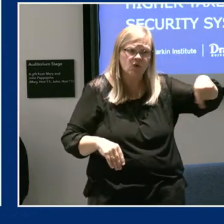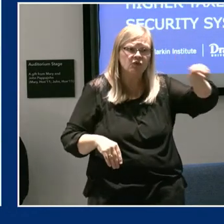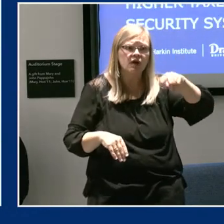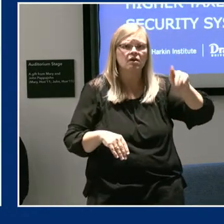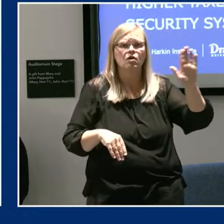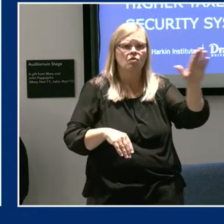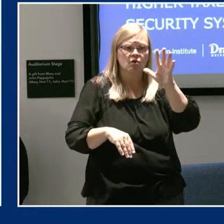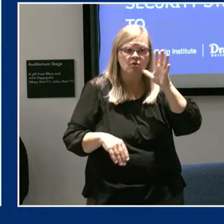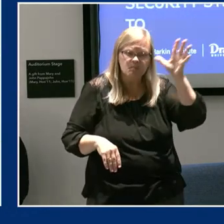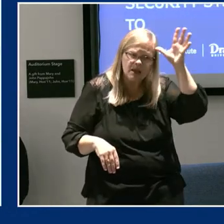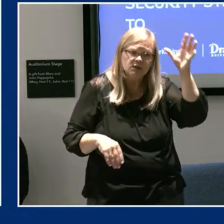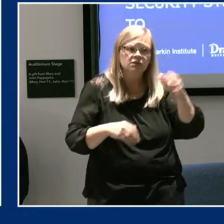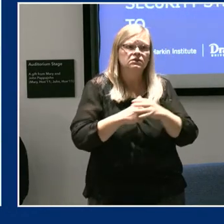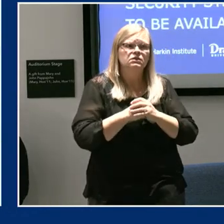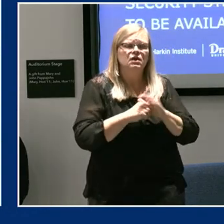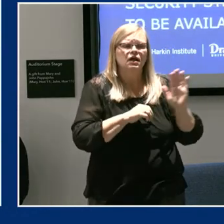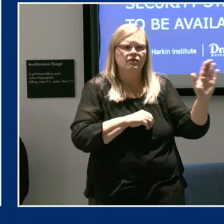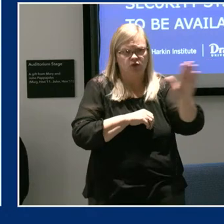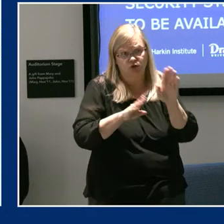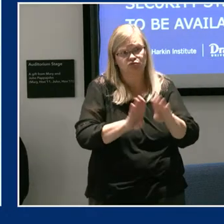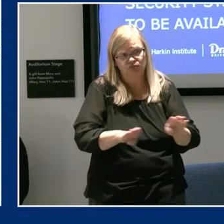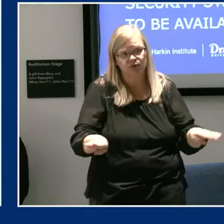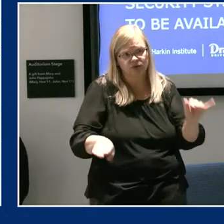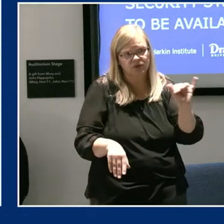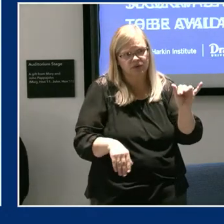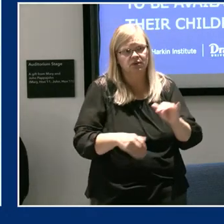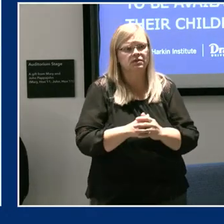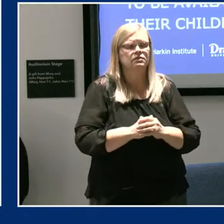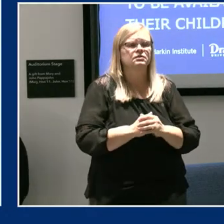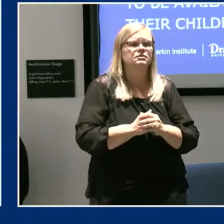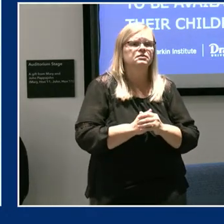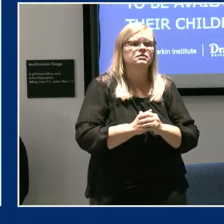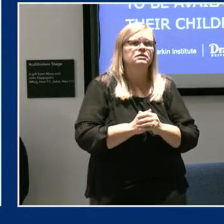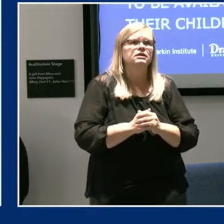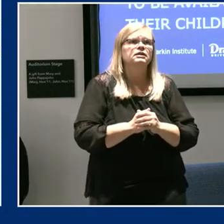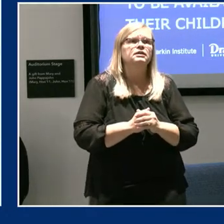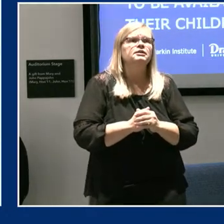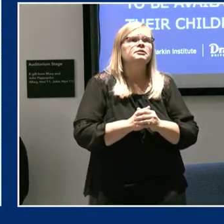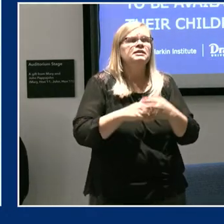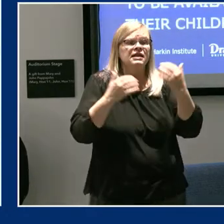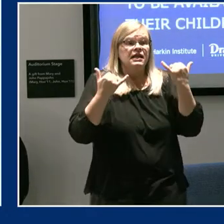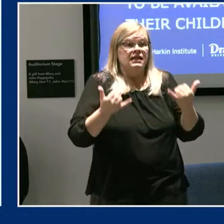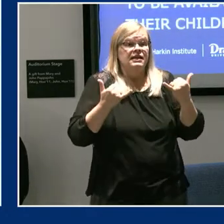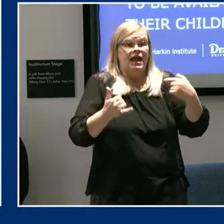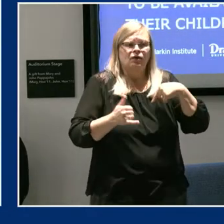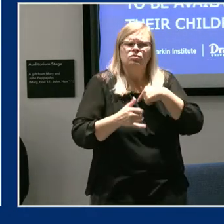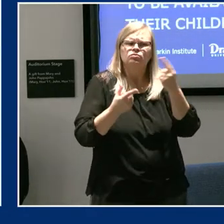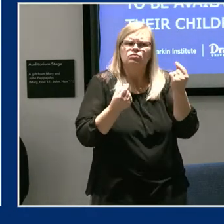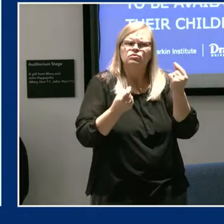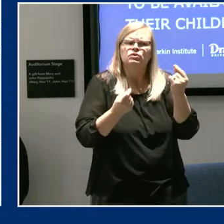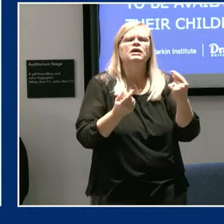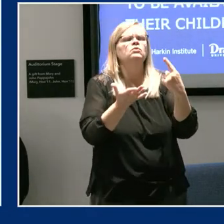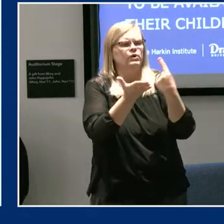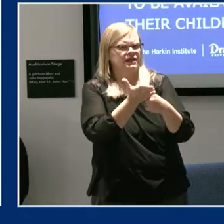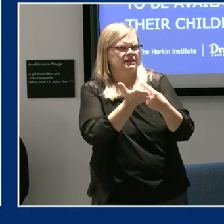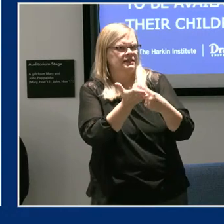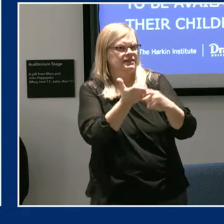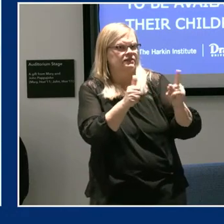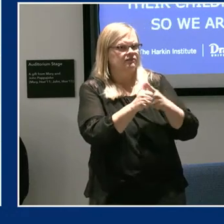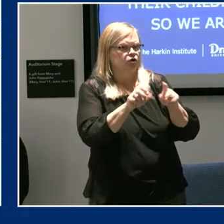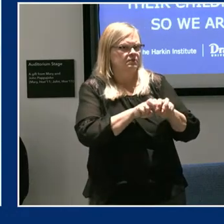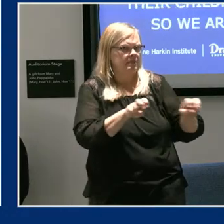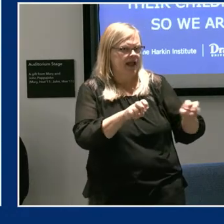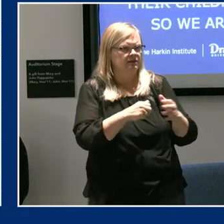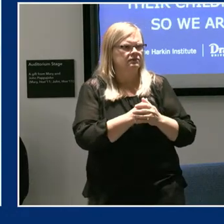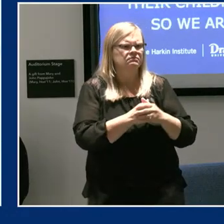their parents and their children. So we are going to discuss in our first panel